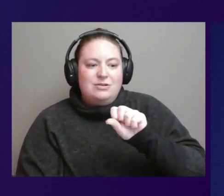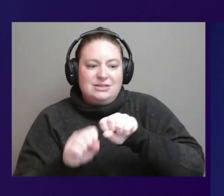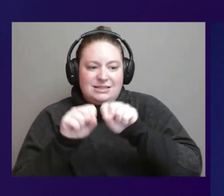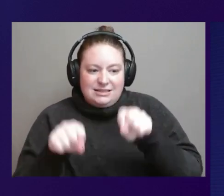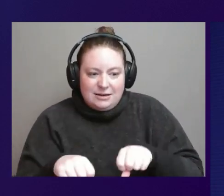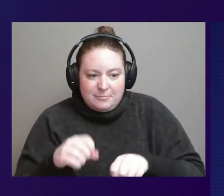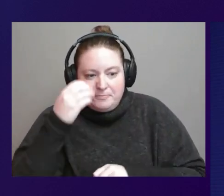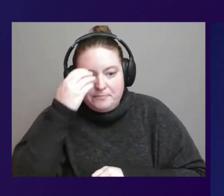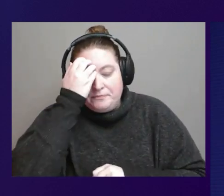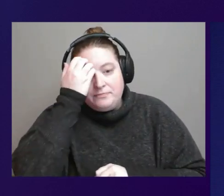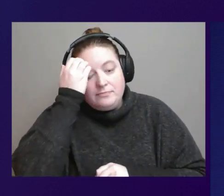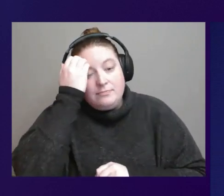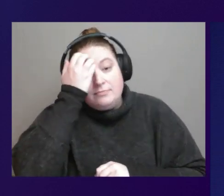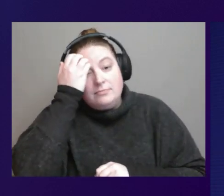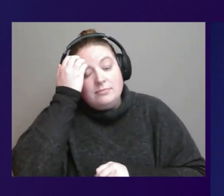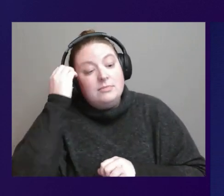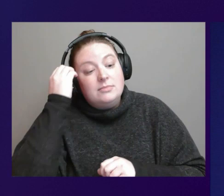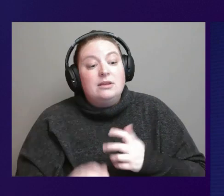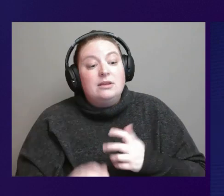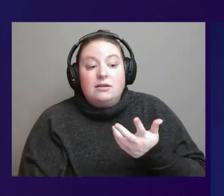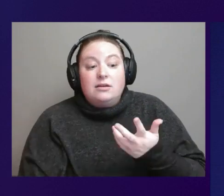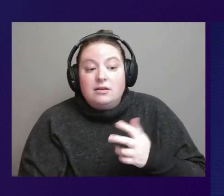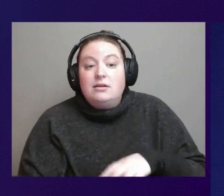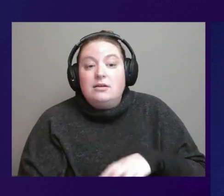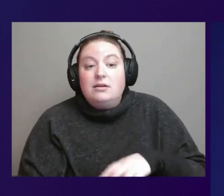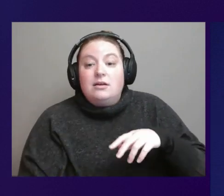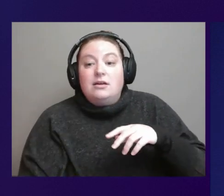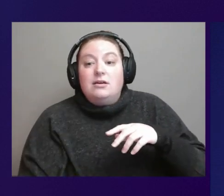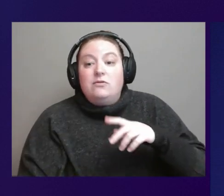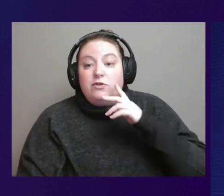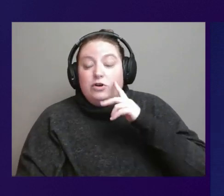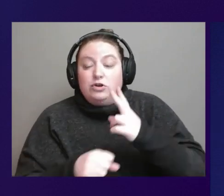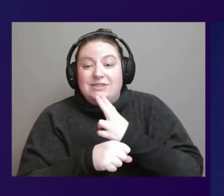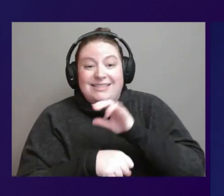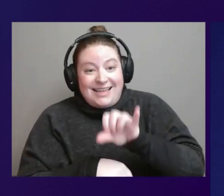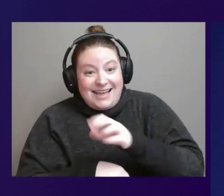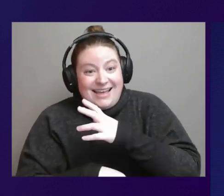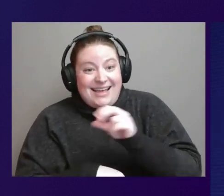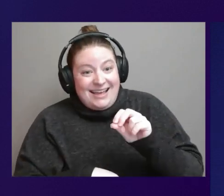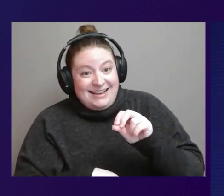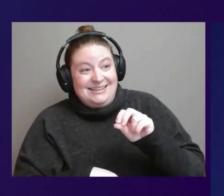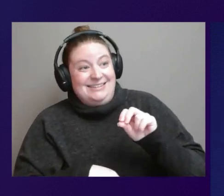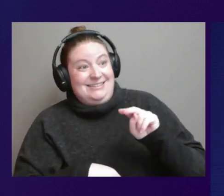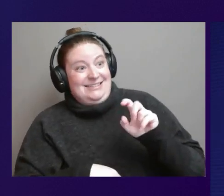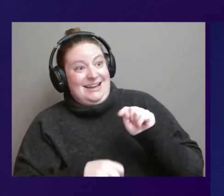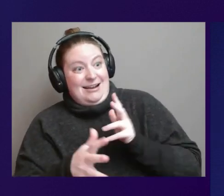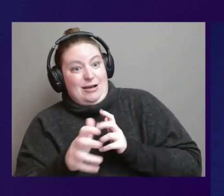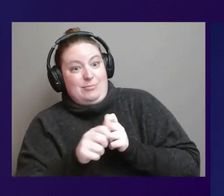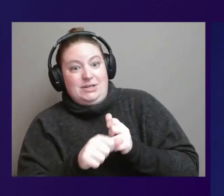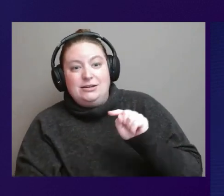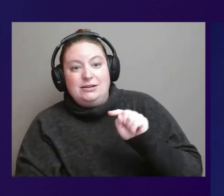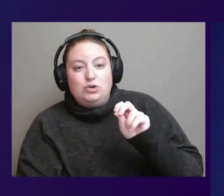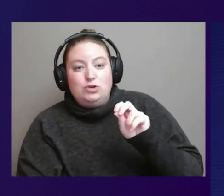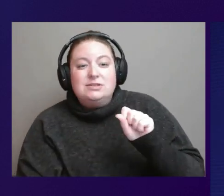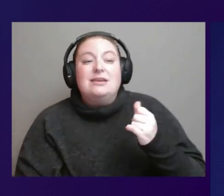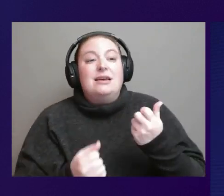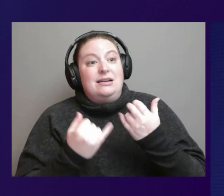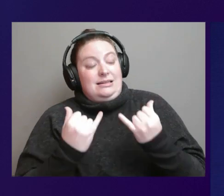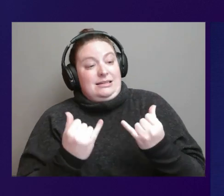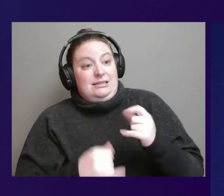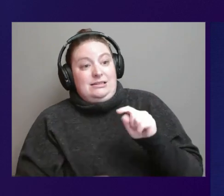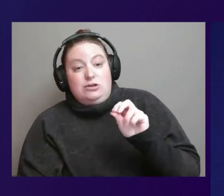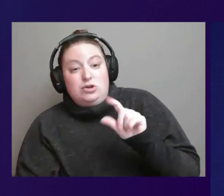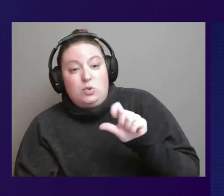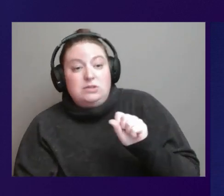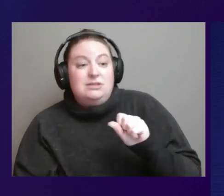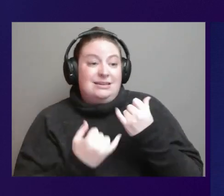all of those tools as well as NetApp native tools. Yeah. There's also customers who can now take existing tools, existing scripts, leverage that, but use